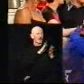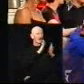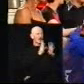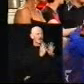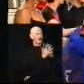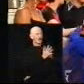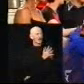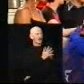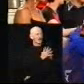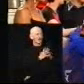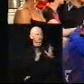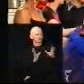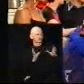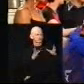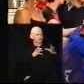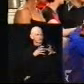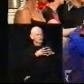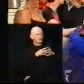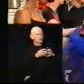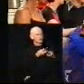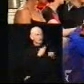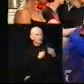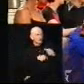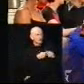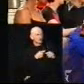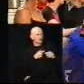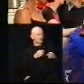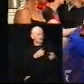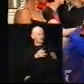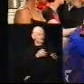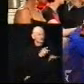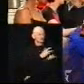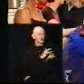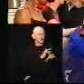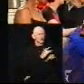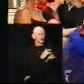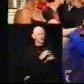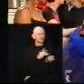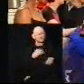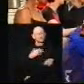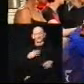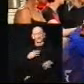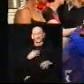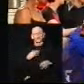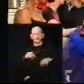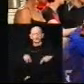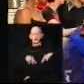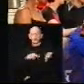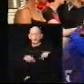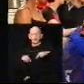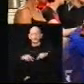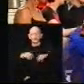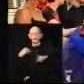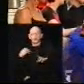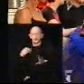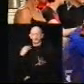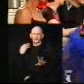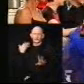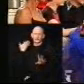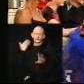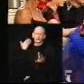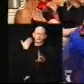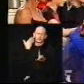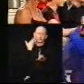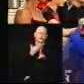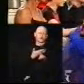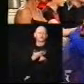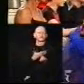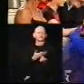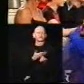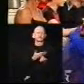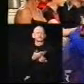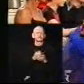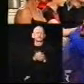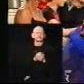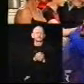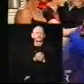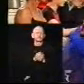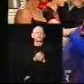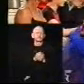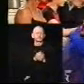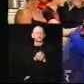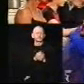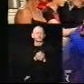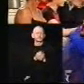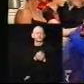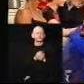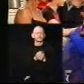ground? Well, I've been doing comedy and cabaret for a while And I've been doing it in certain groups of people And doing